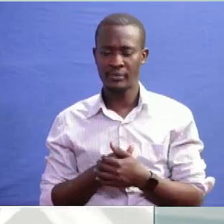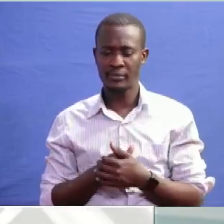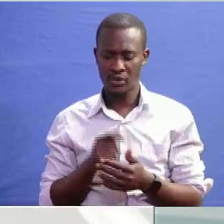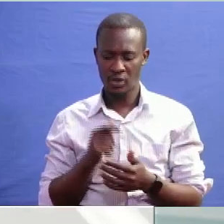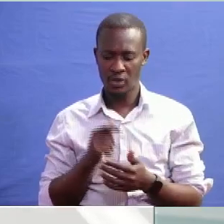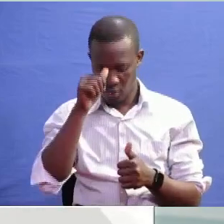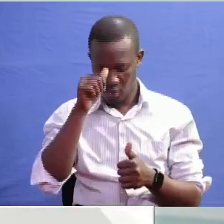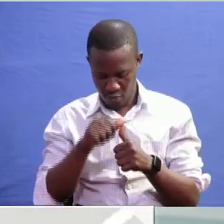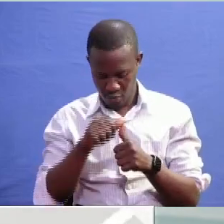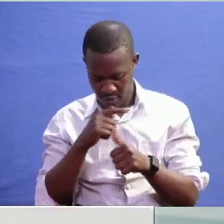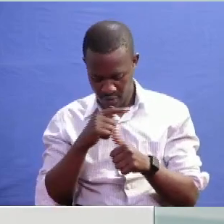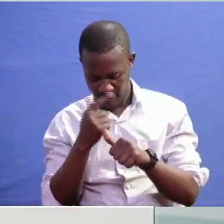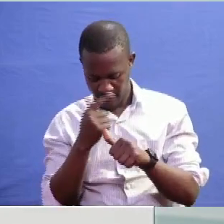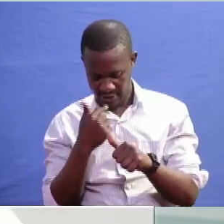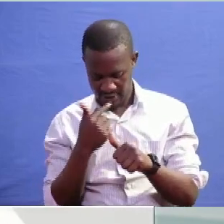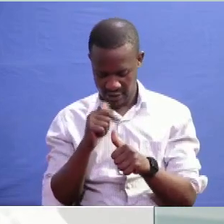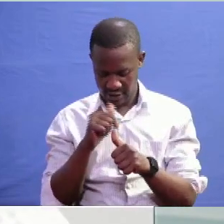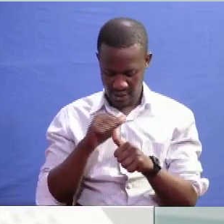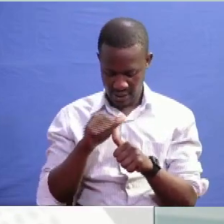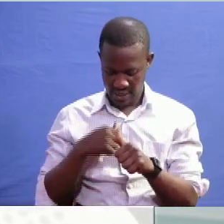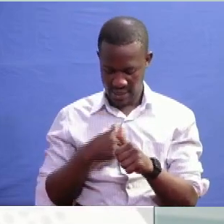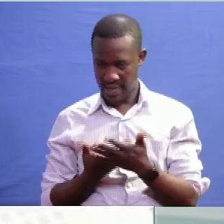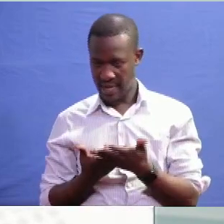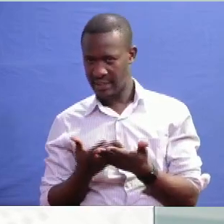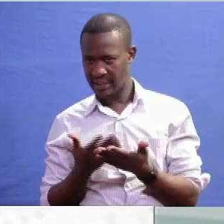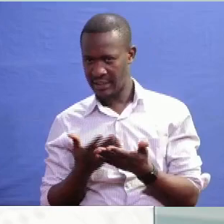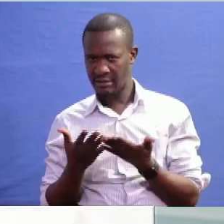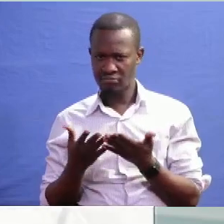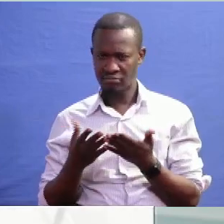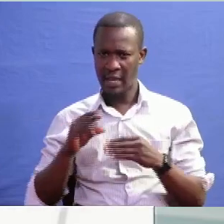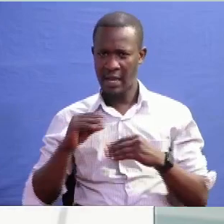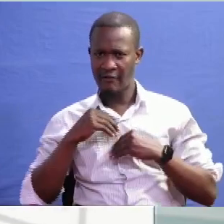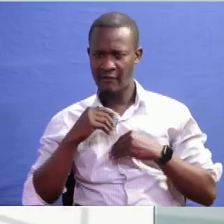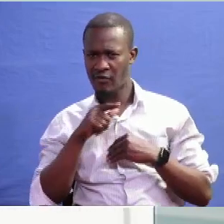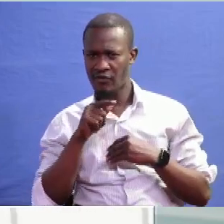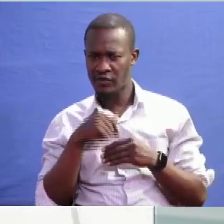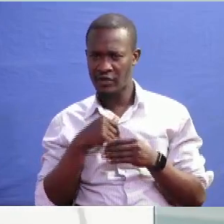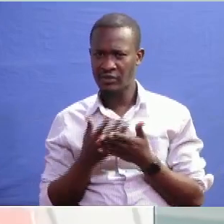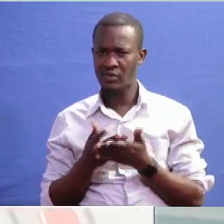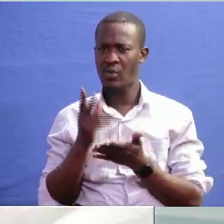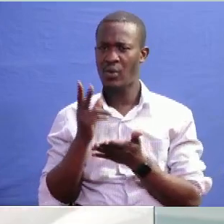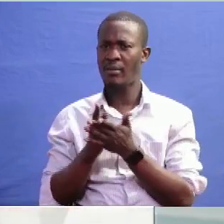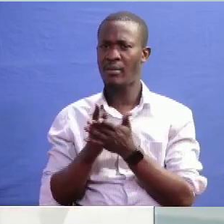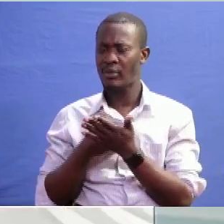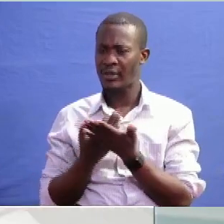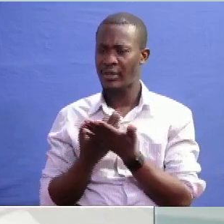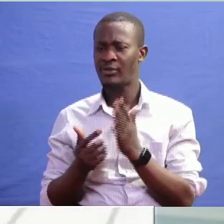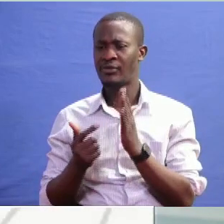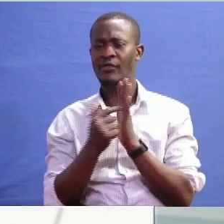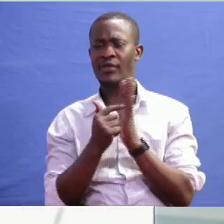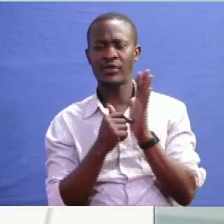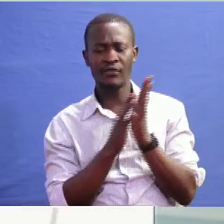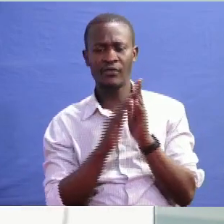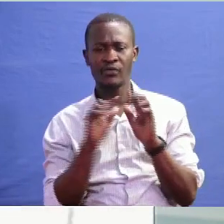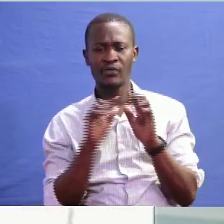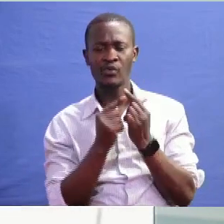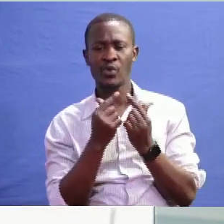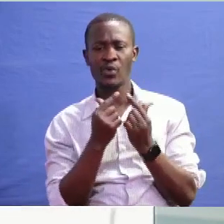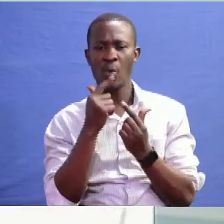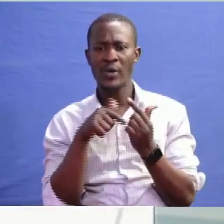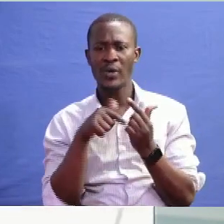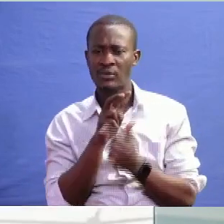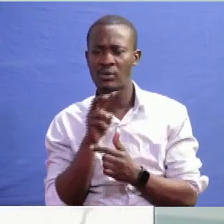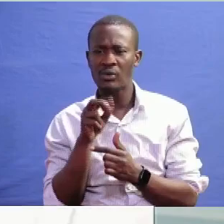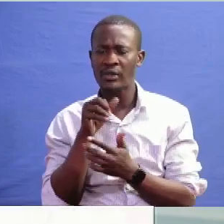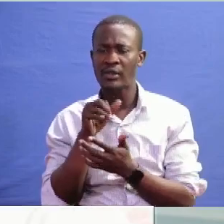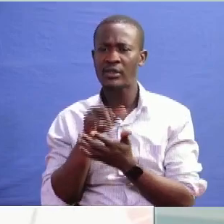remember at first I asked you about, the efficiency of this. When you put into factor these categories, like, so what are you looking